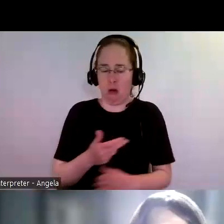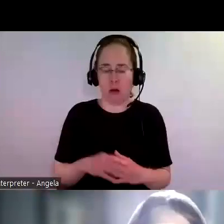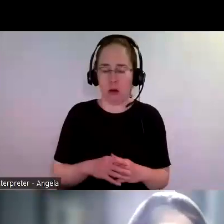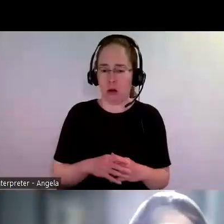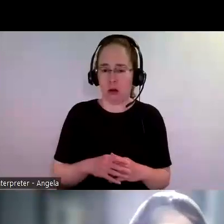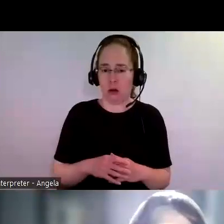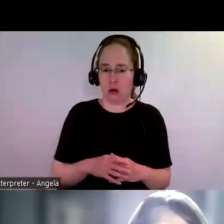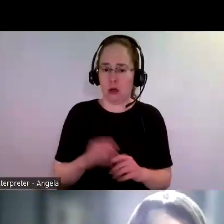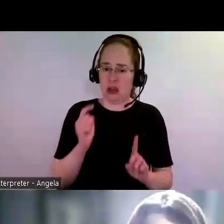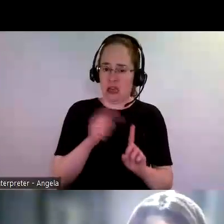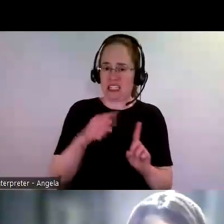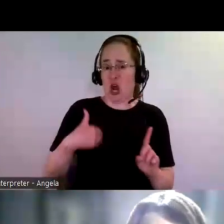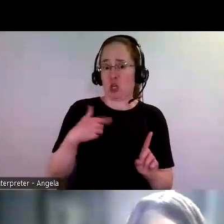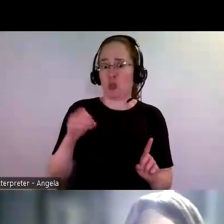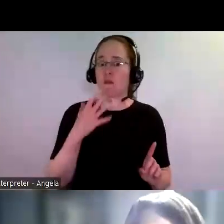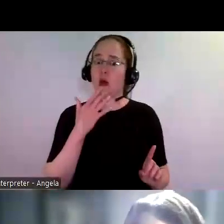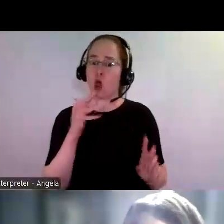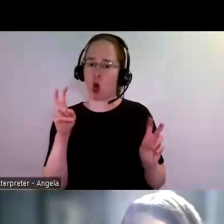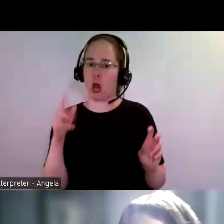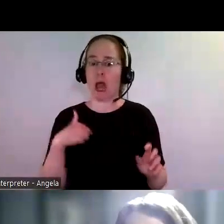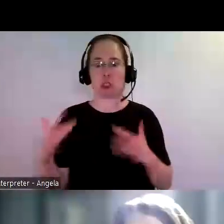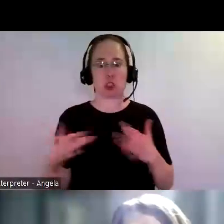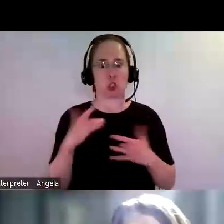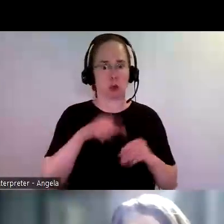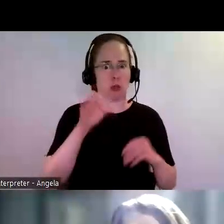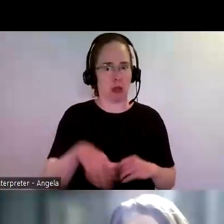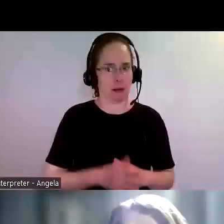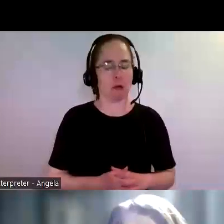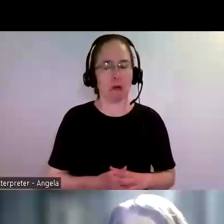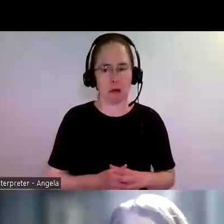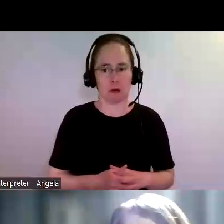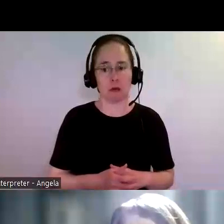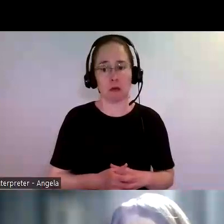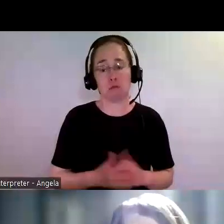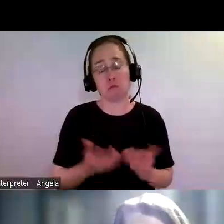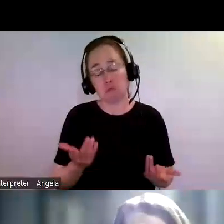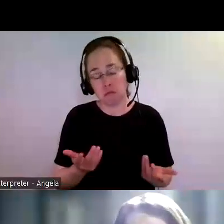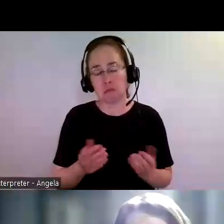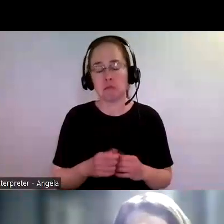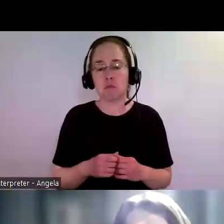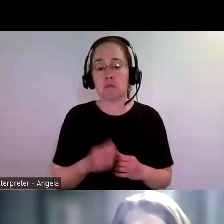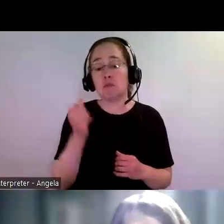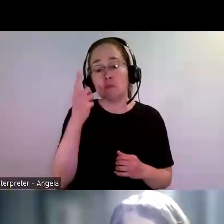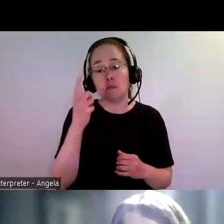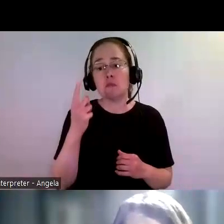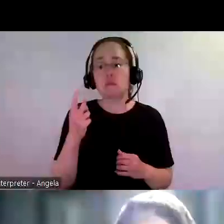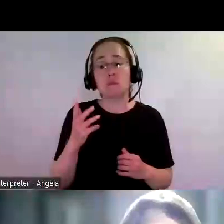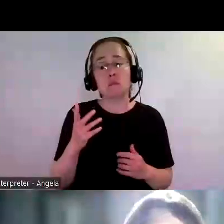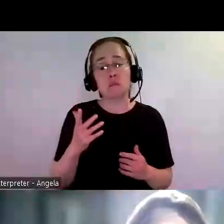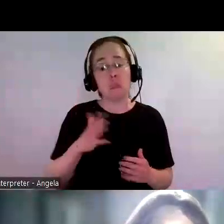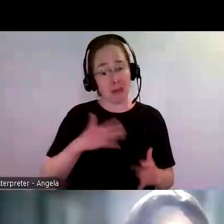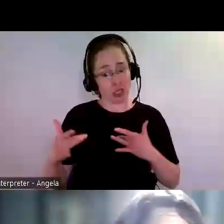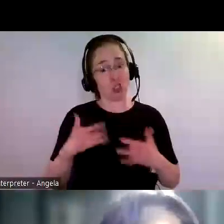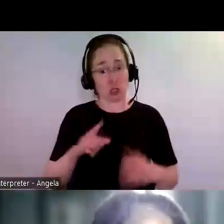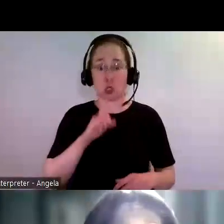is a youth of color, and I was concerned about that. I have to say that these concerns are